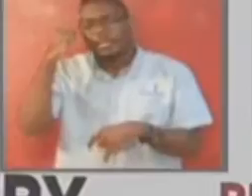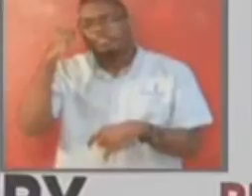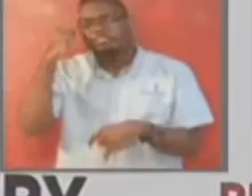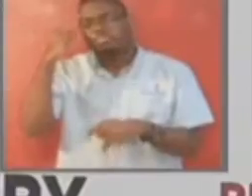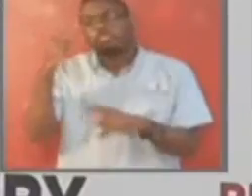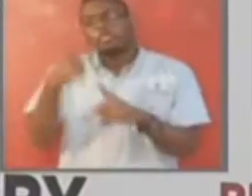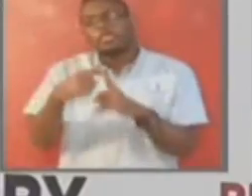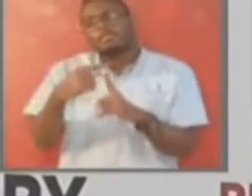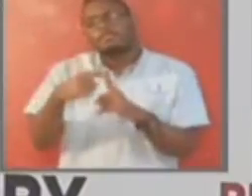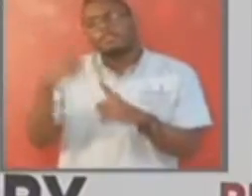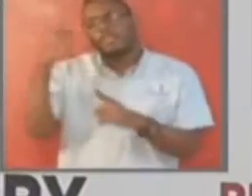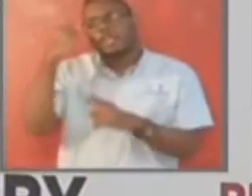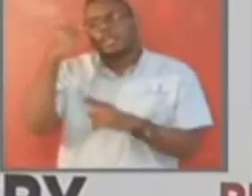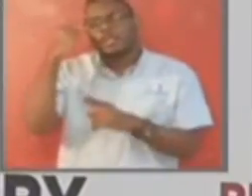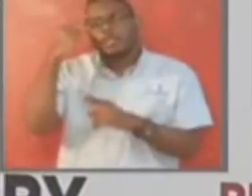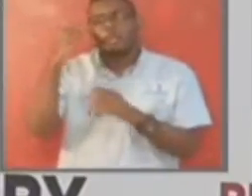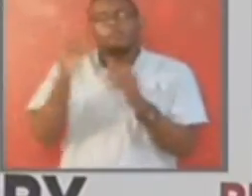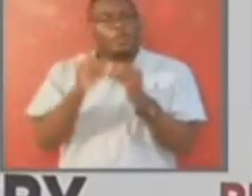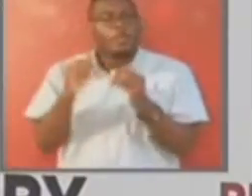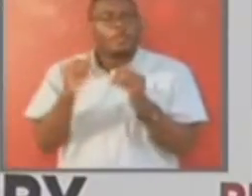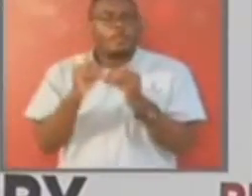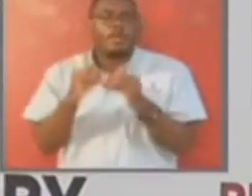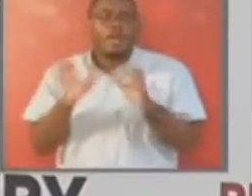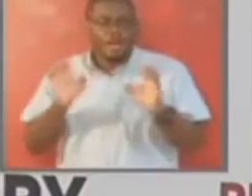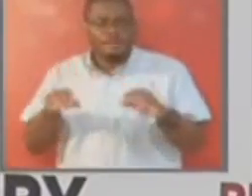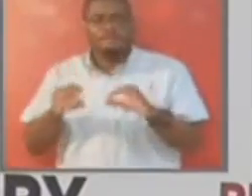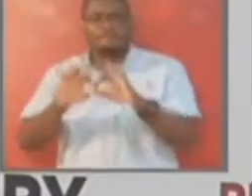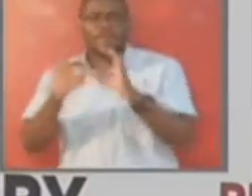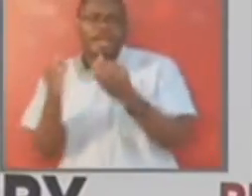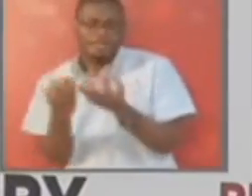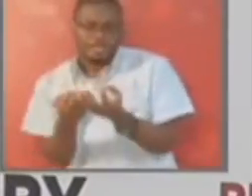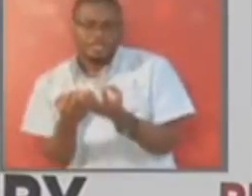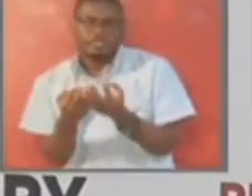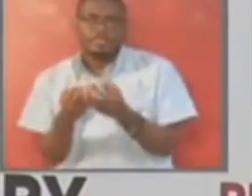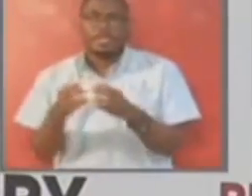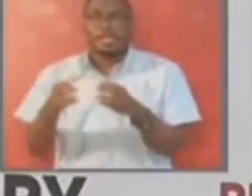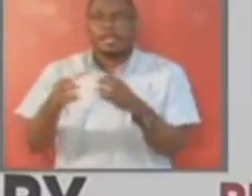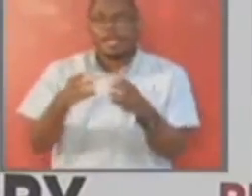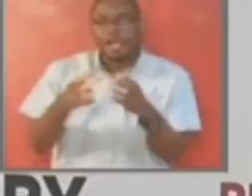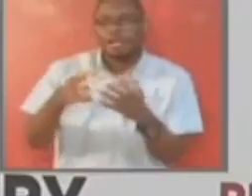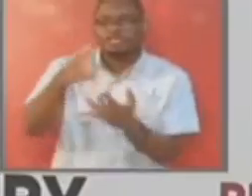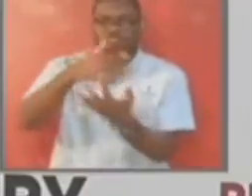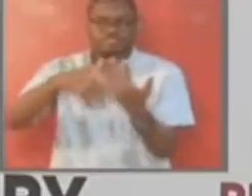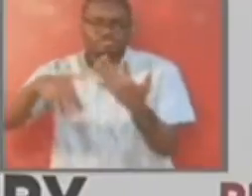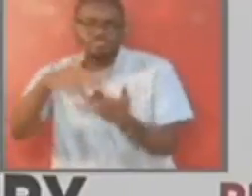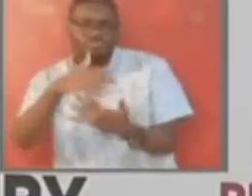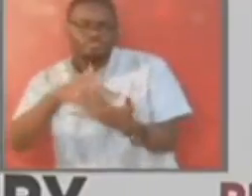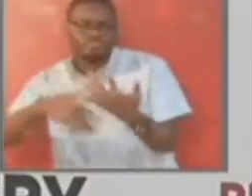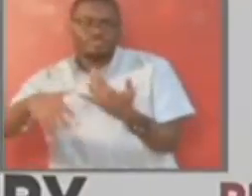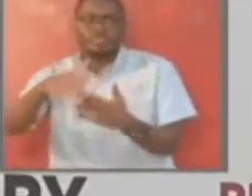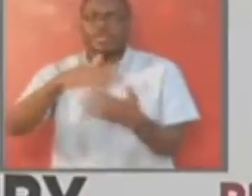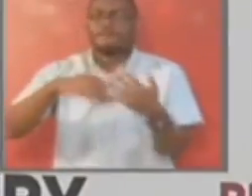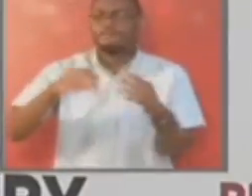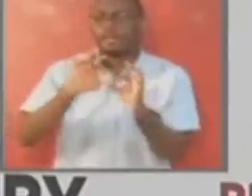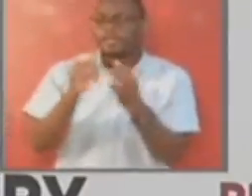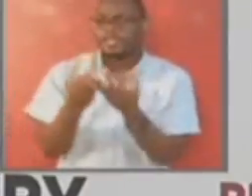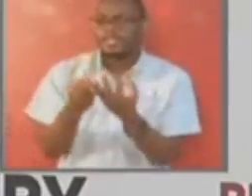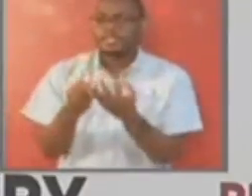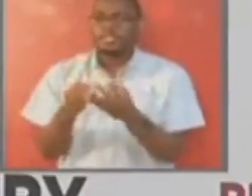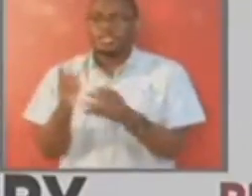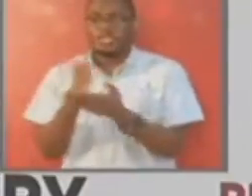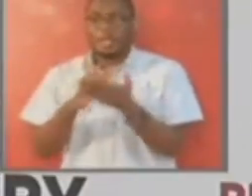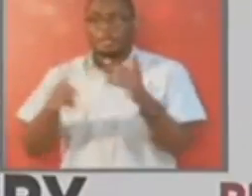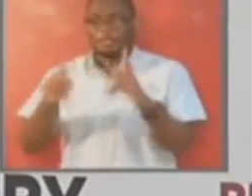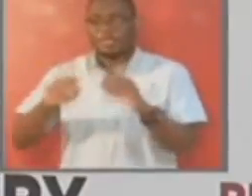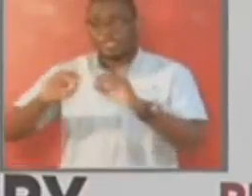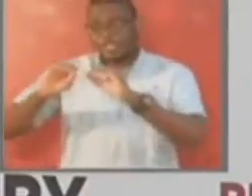with family. And hopefully, we do get along and we do like being with our family members. So for those of us homeschooling the kids, look at it as an